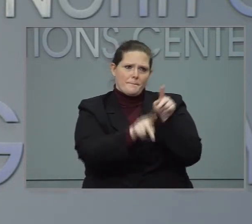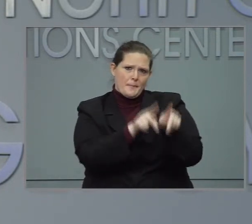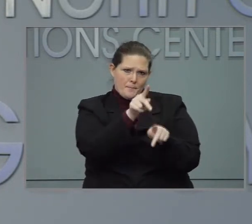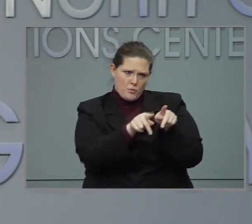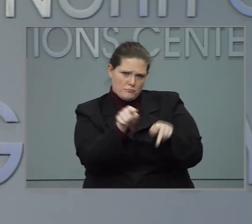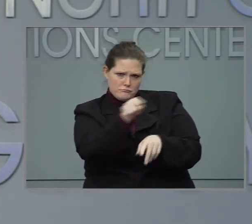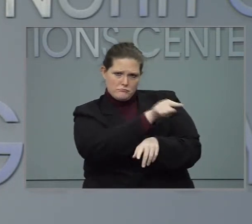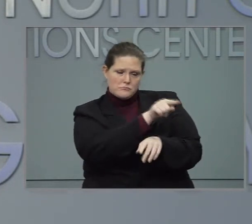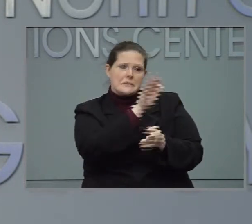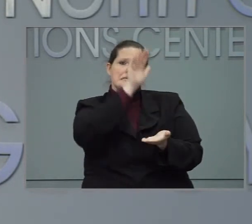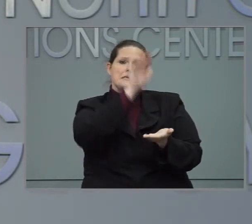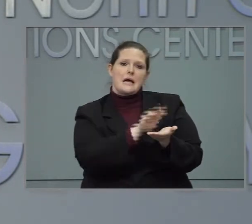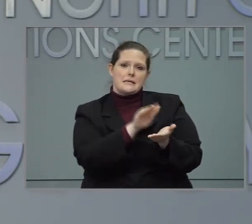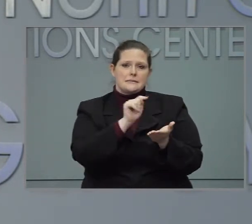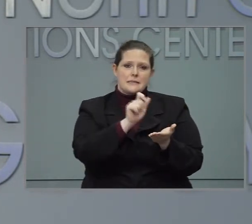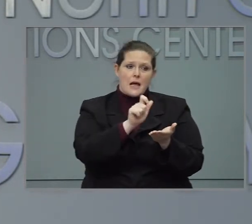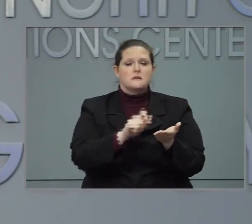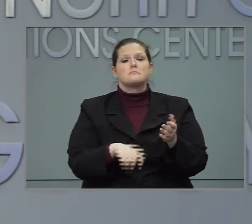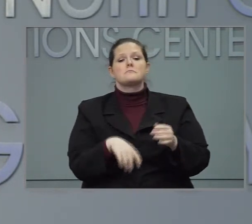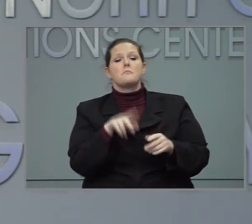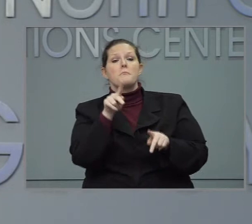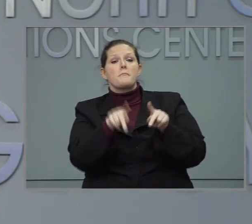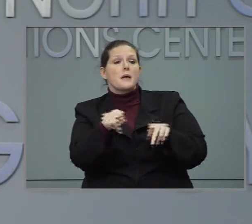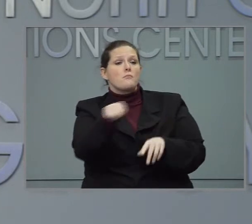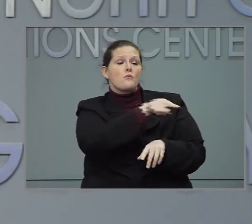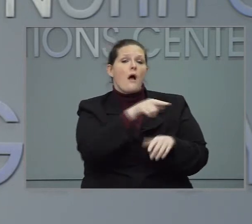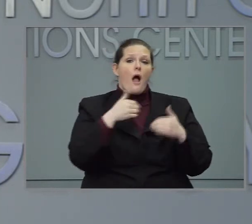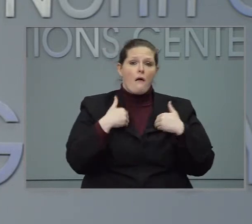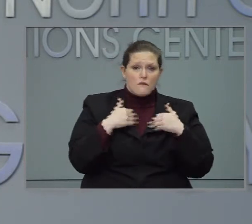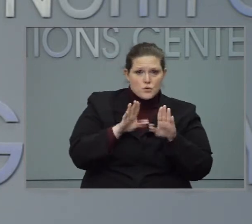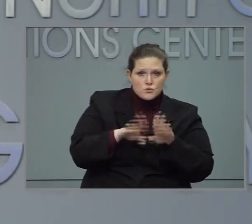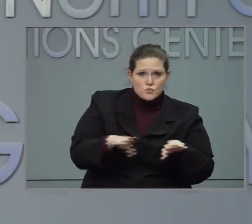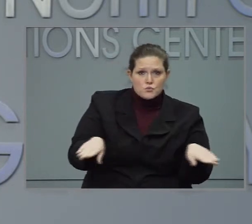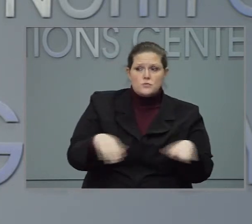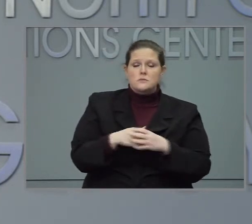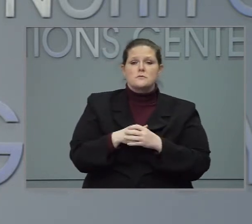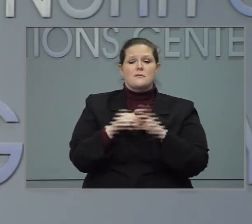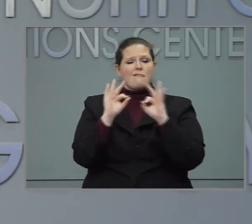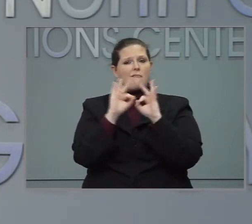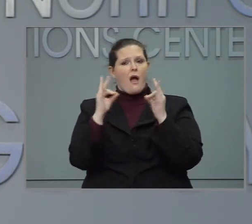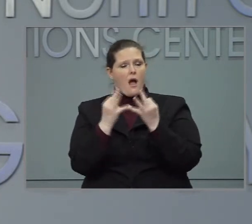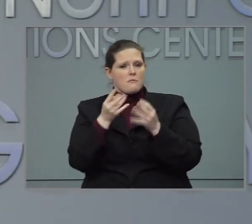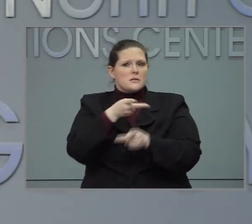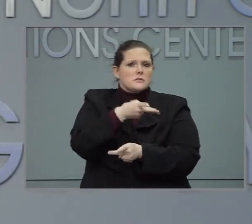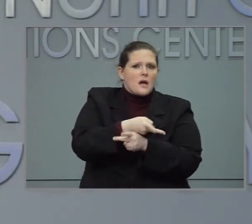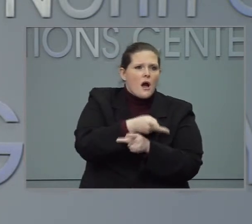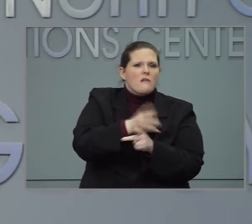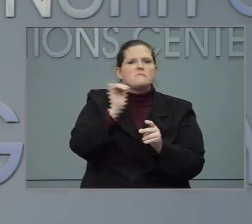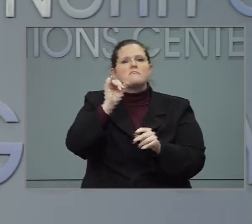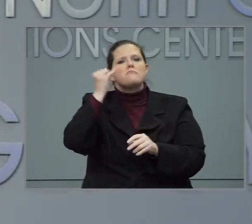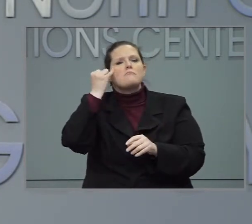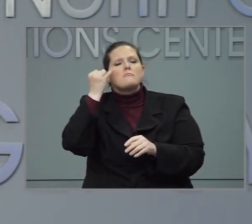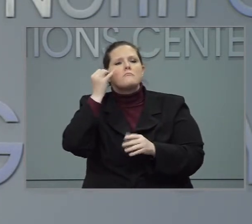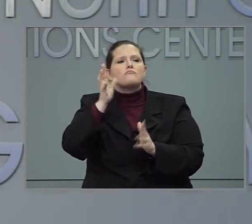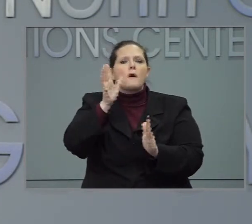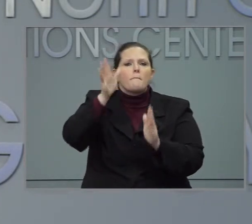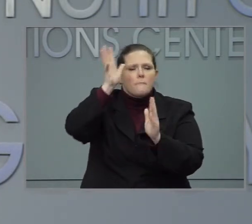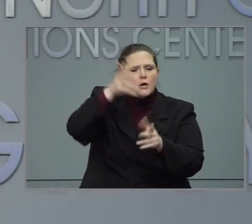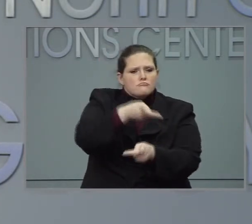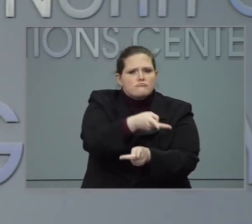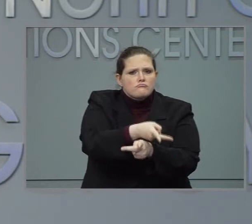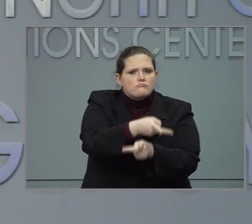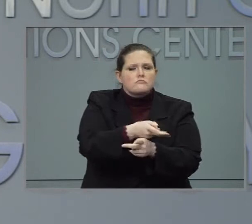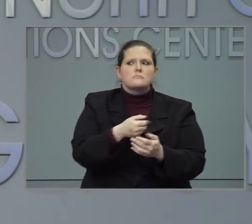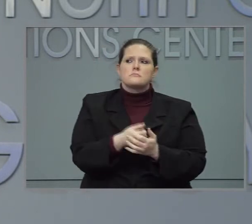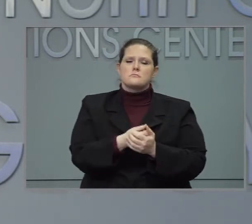who have children and who have dependent parents and grandparents that they're looking after. The earned income tax